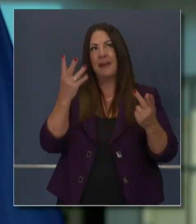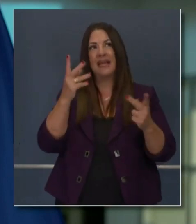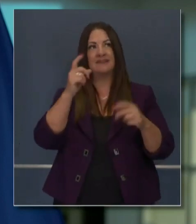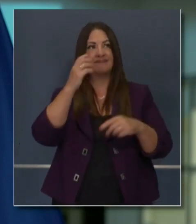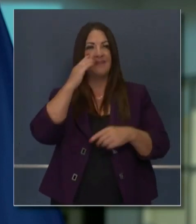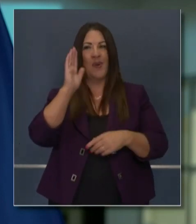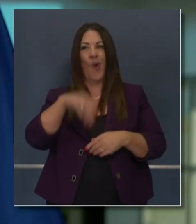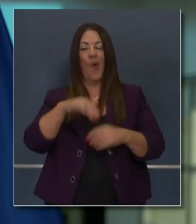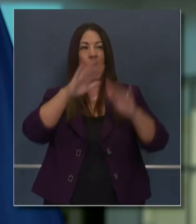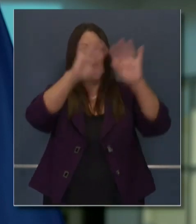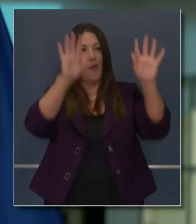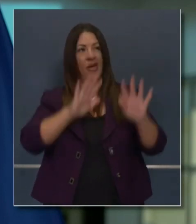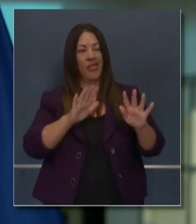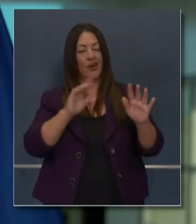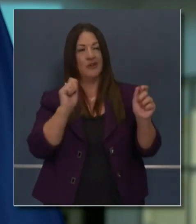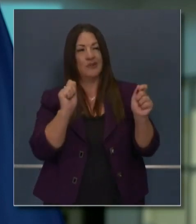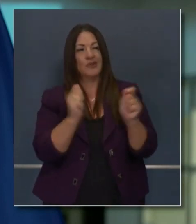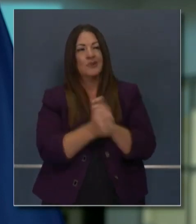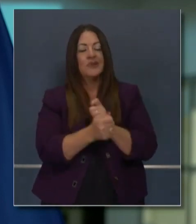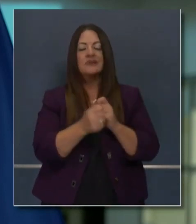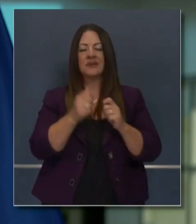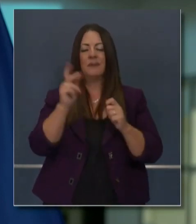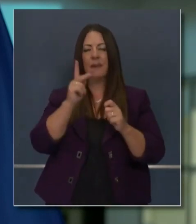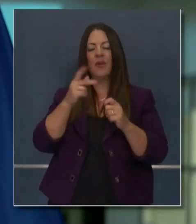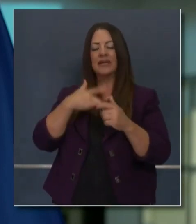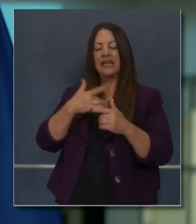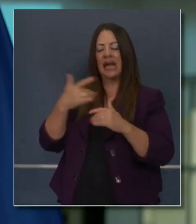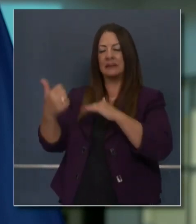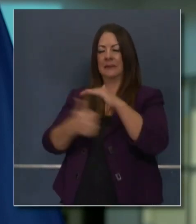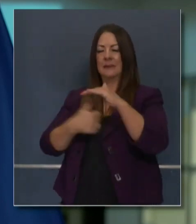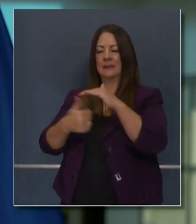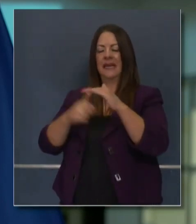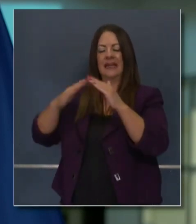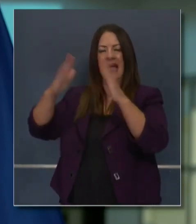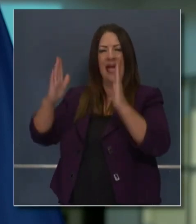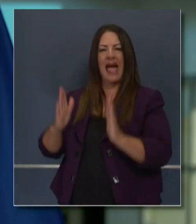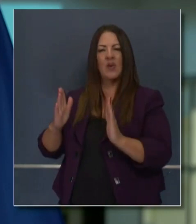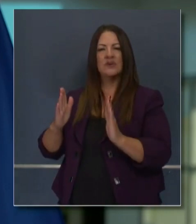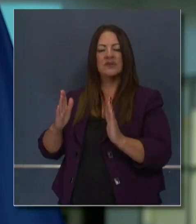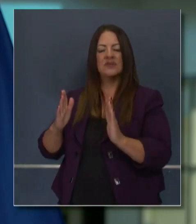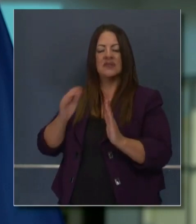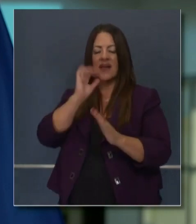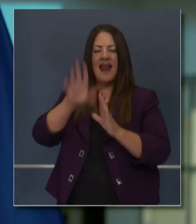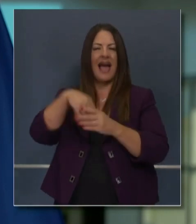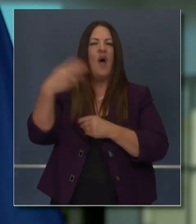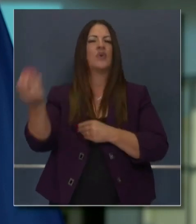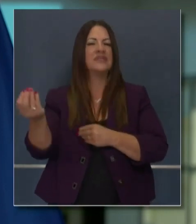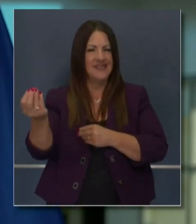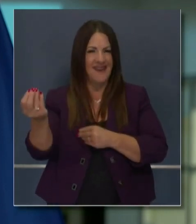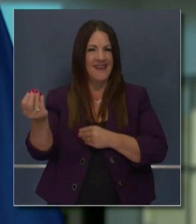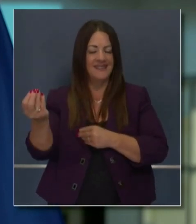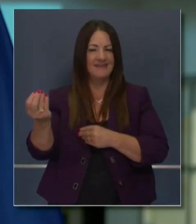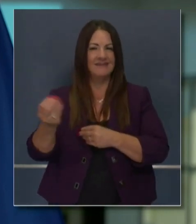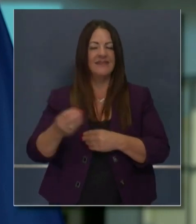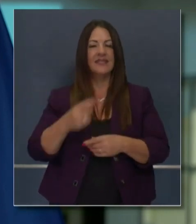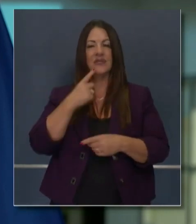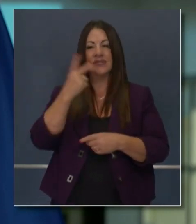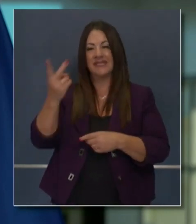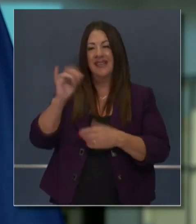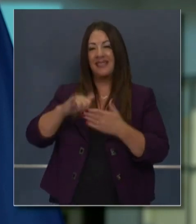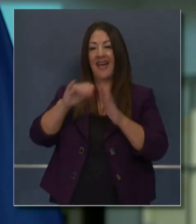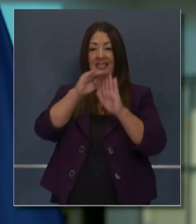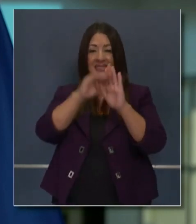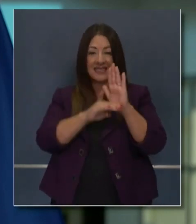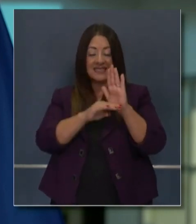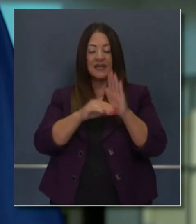weather. We continue to maintain our vigilance and continue to remind you, as always, what you see up here on this list. Wear